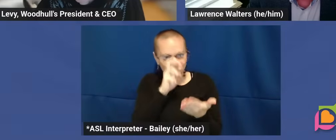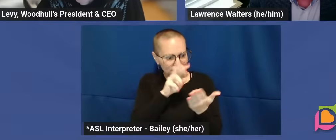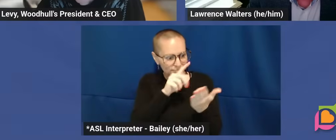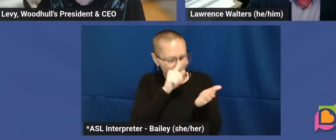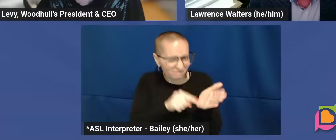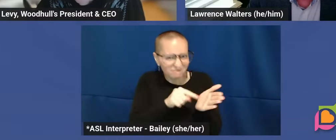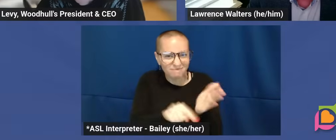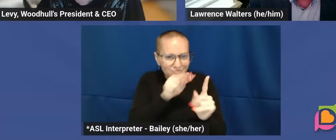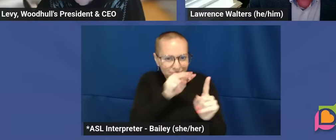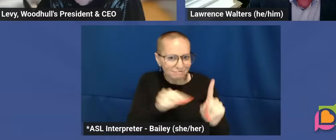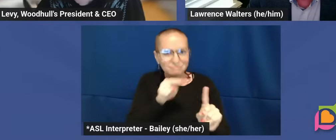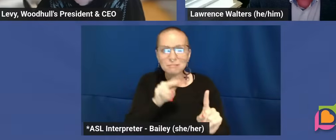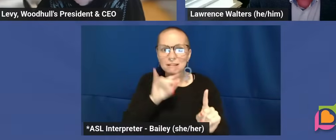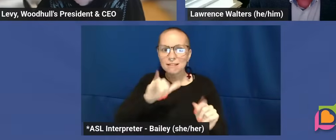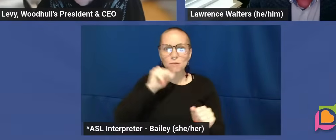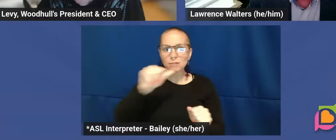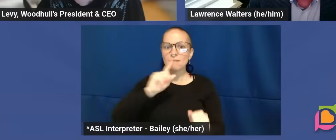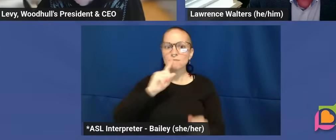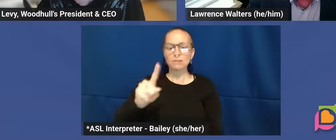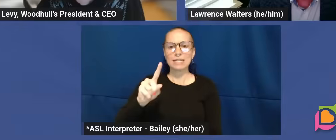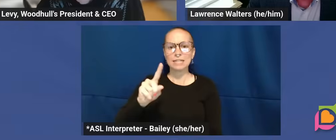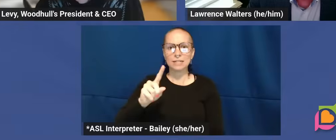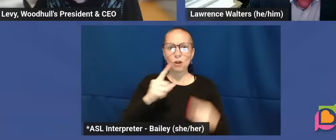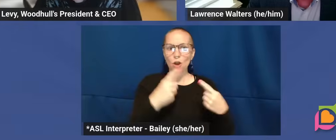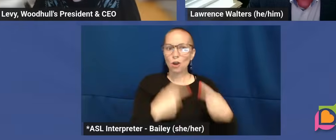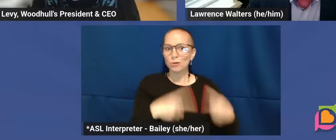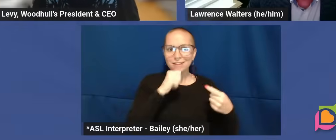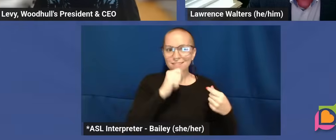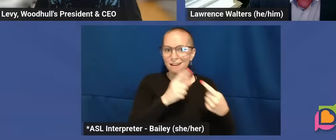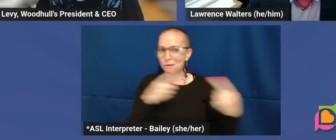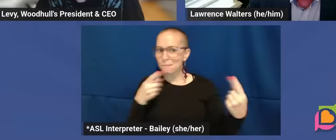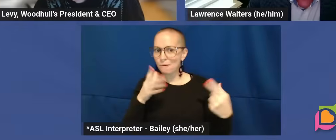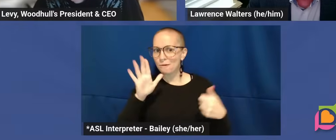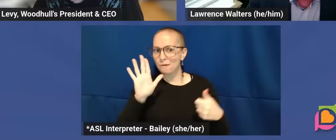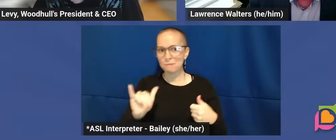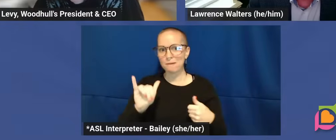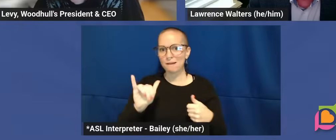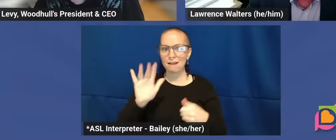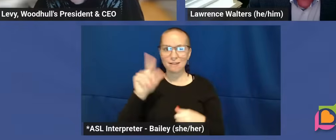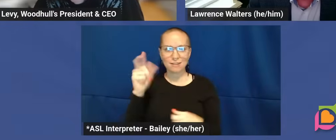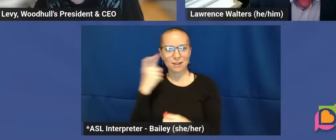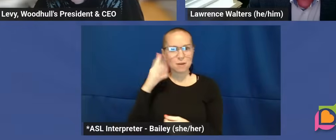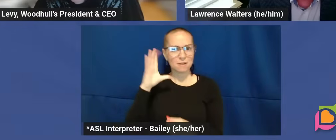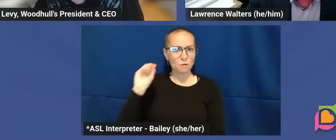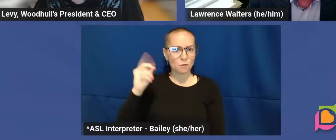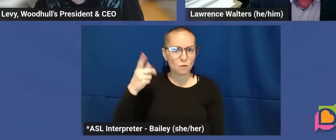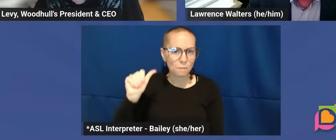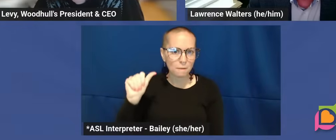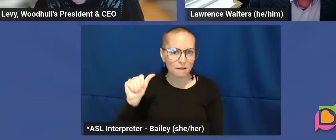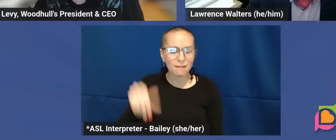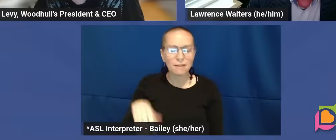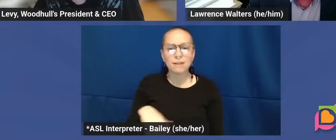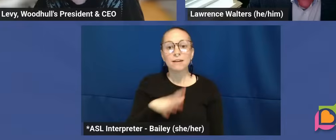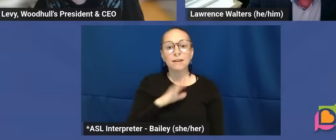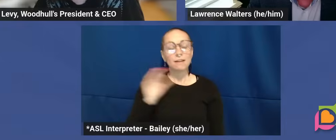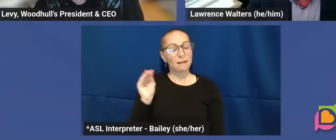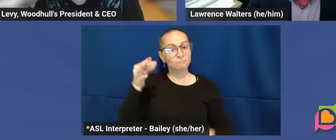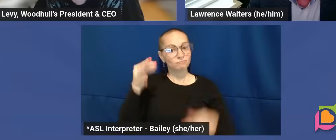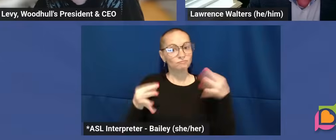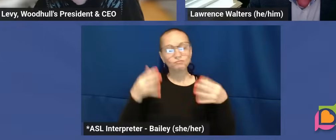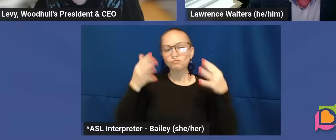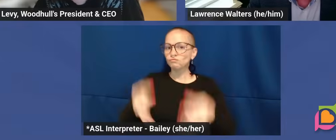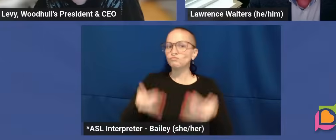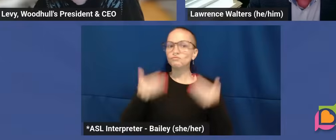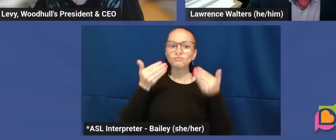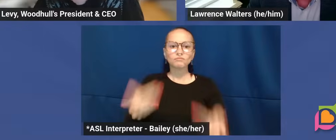in argument or it wasn't opposed by the government in the COPA case, the court found that it was sufficiently